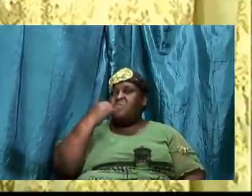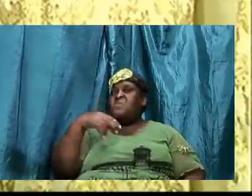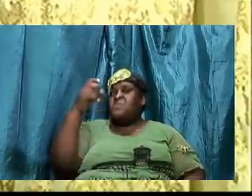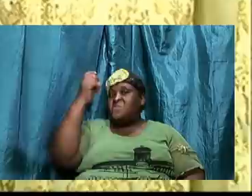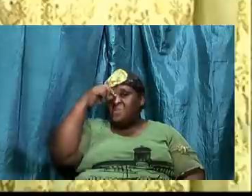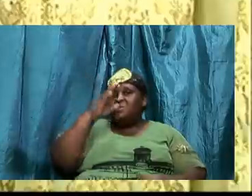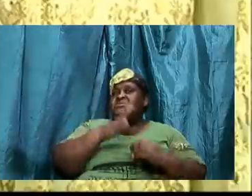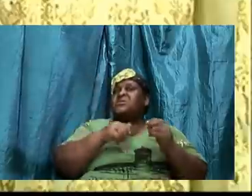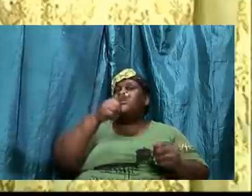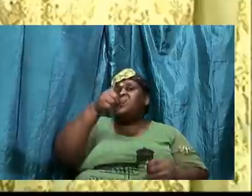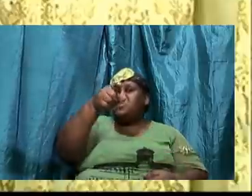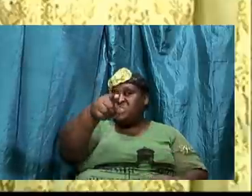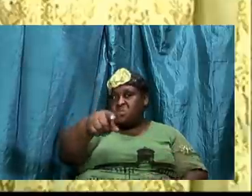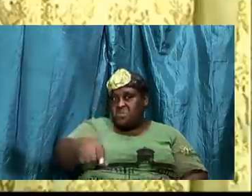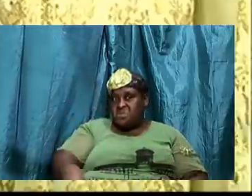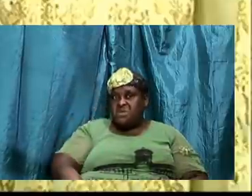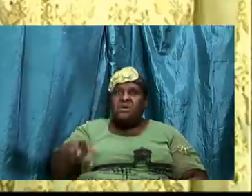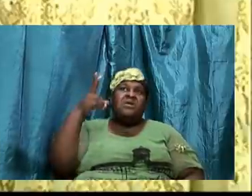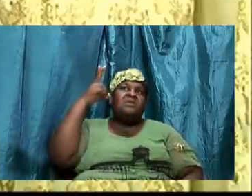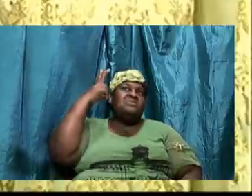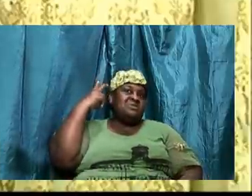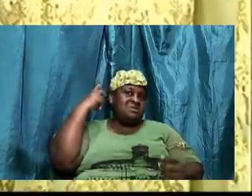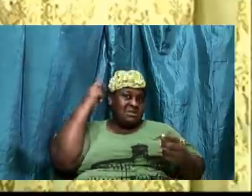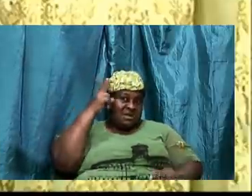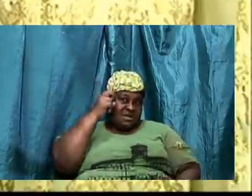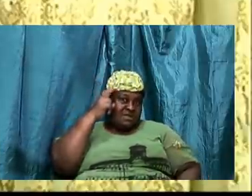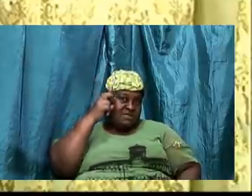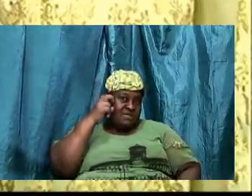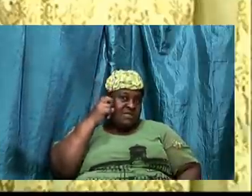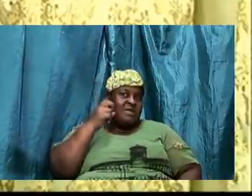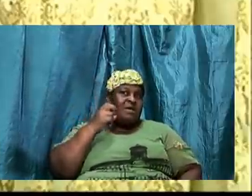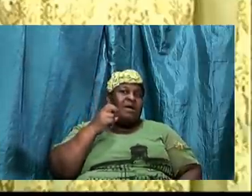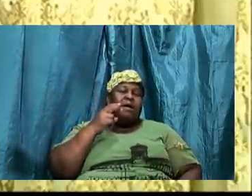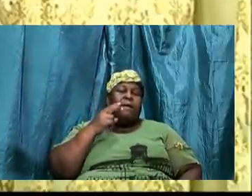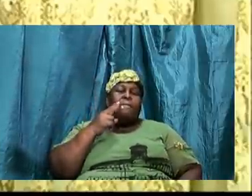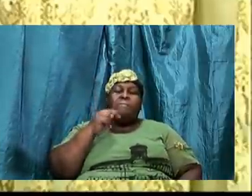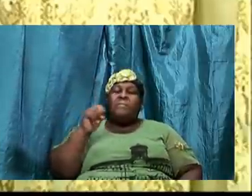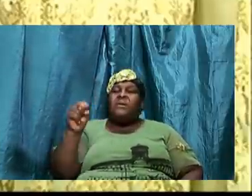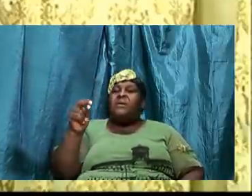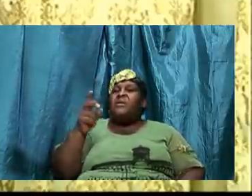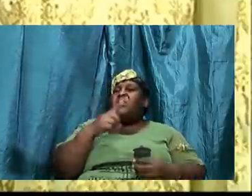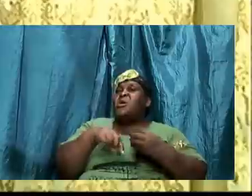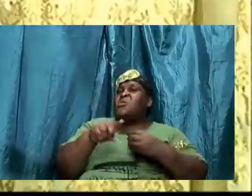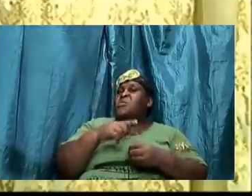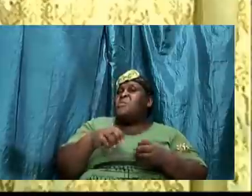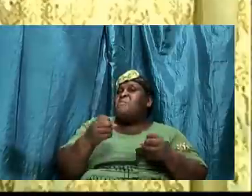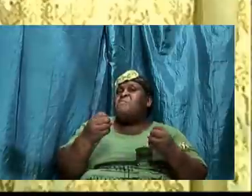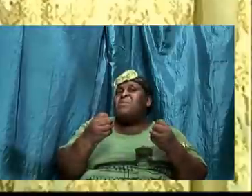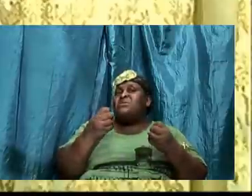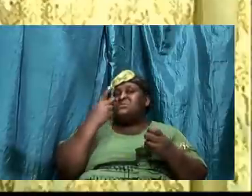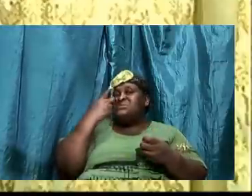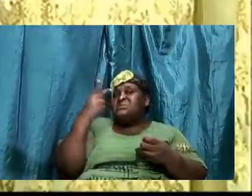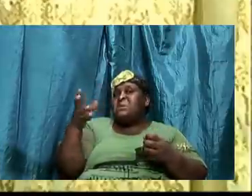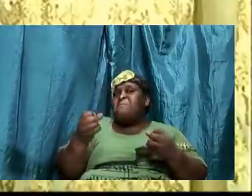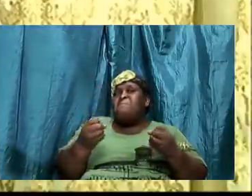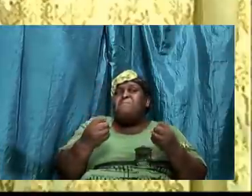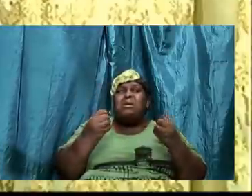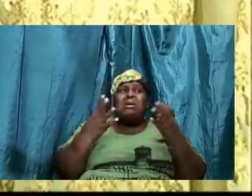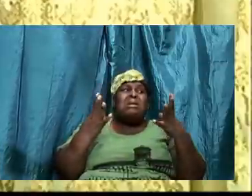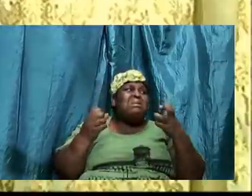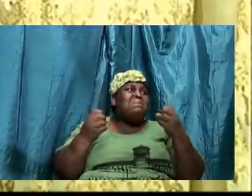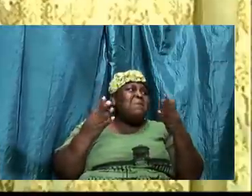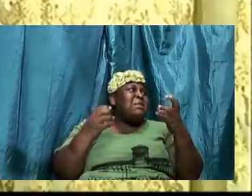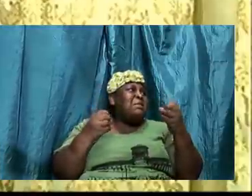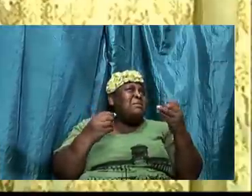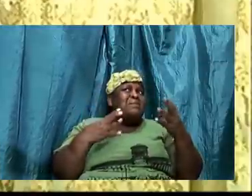He has been around and he has seen many things, things that we have never